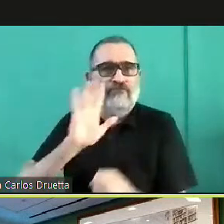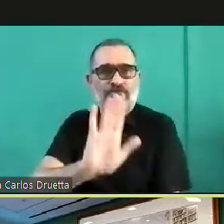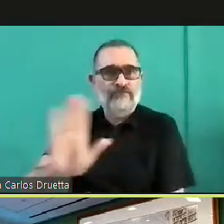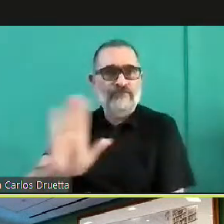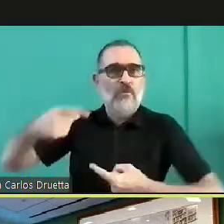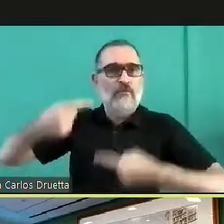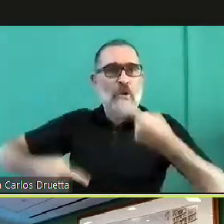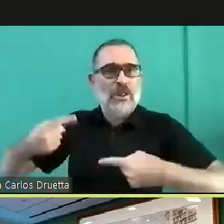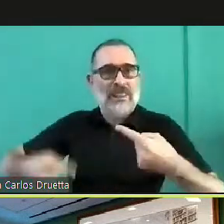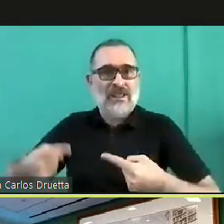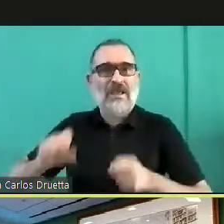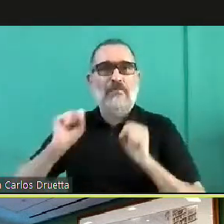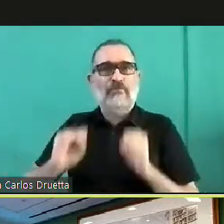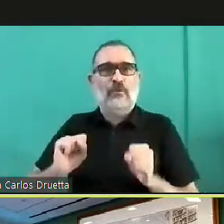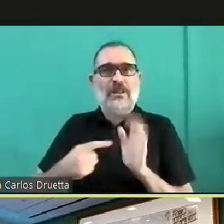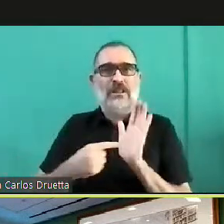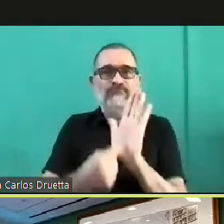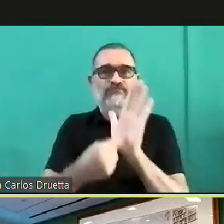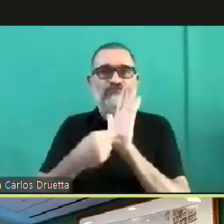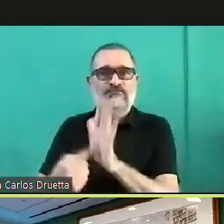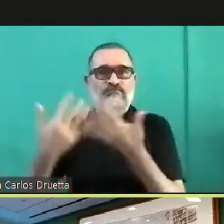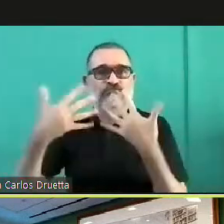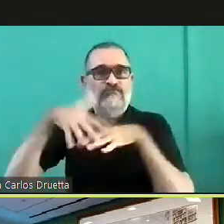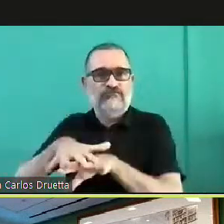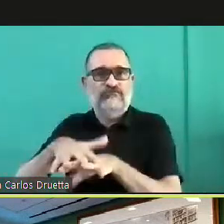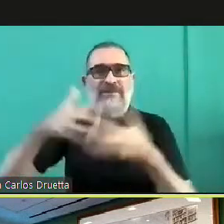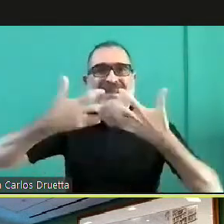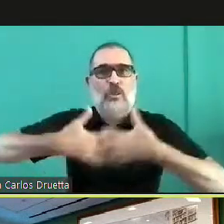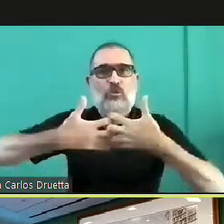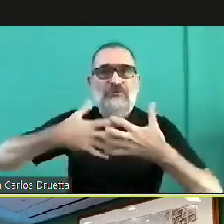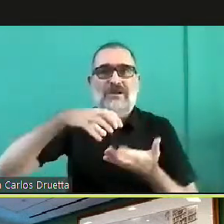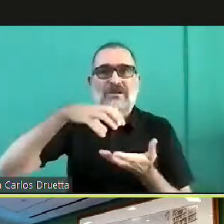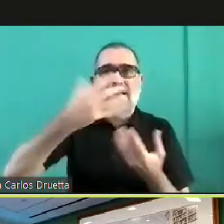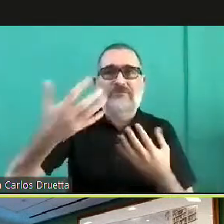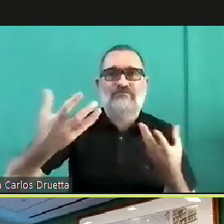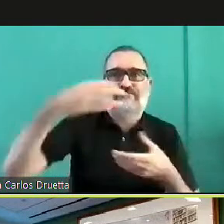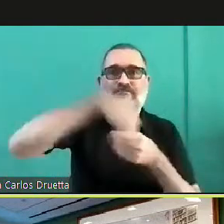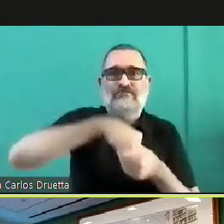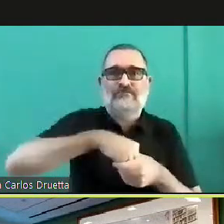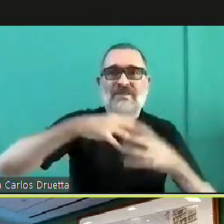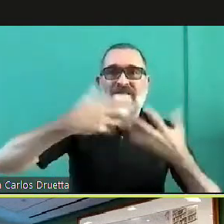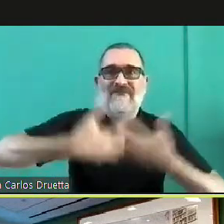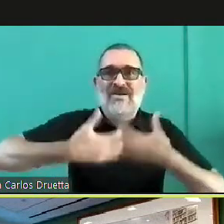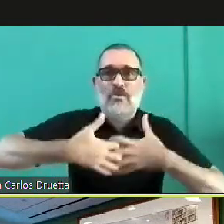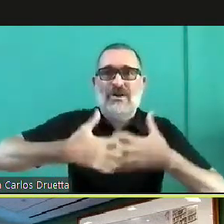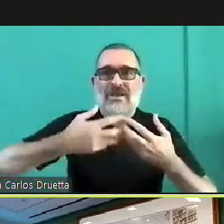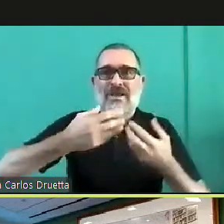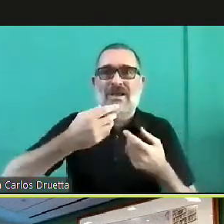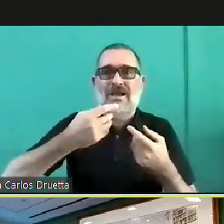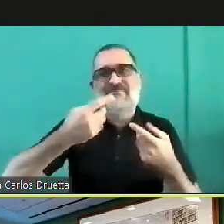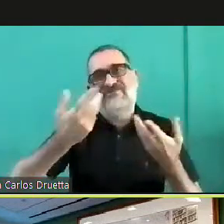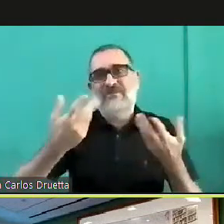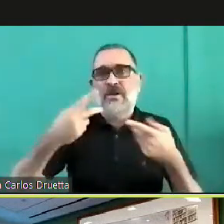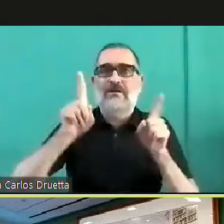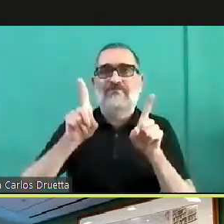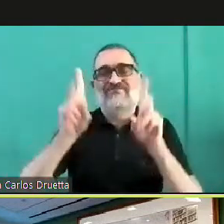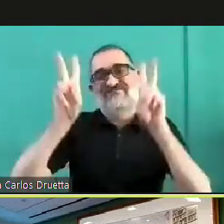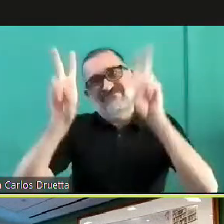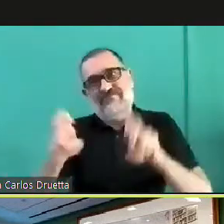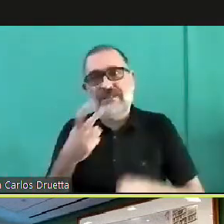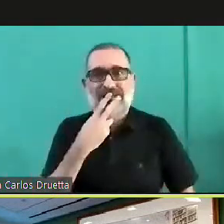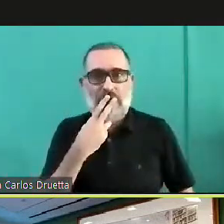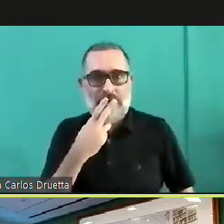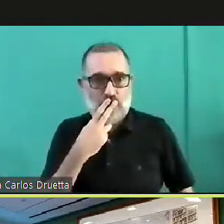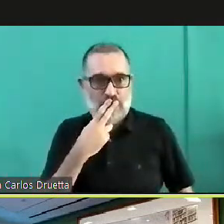I want to end by highlighting the massive change that has come through this approach. in our tobacco control program and